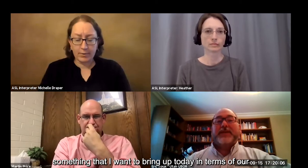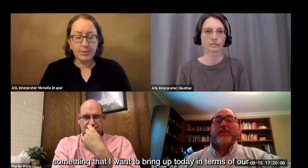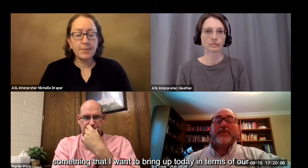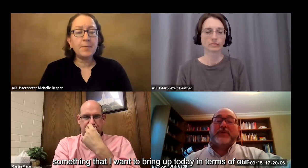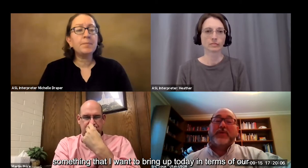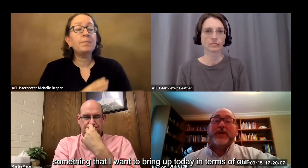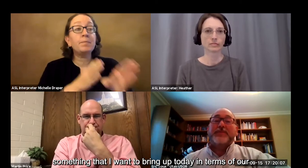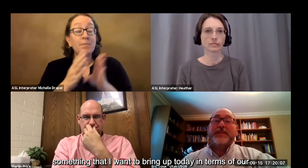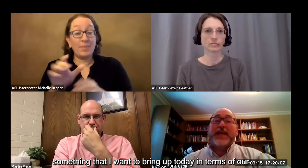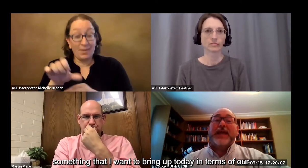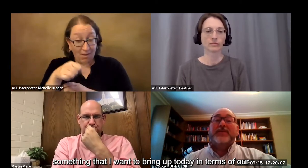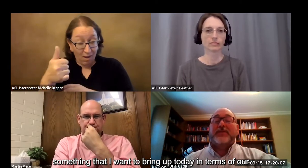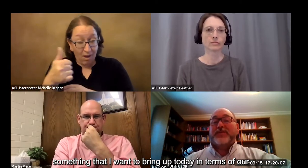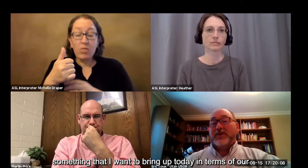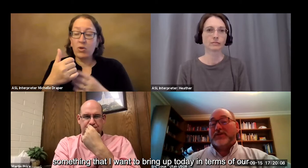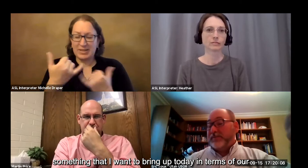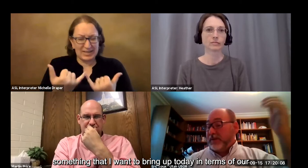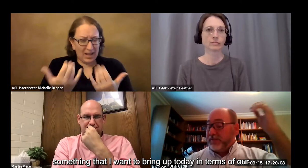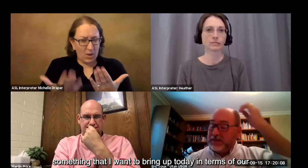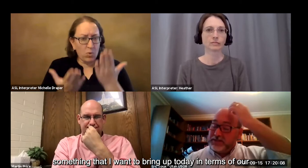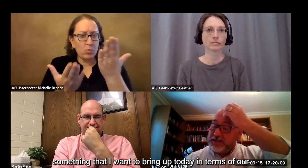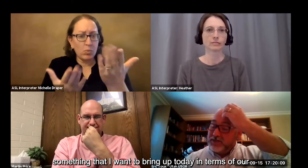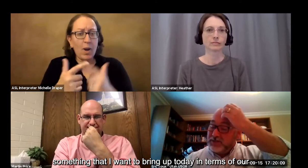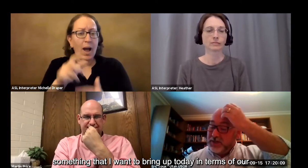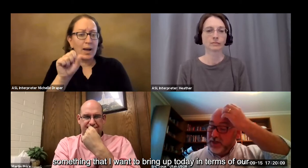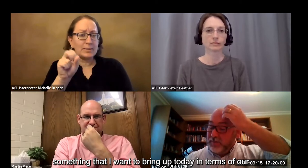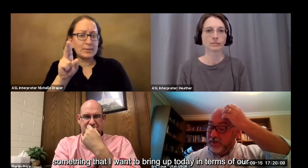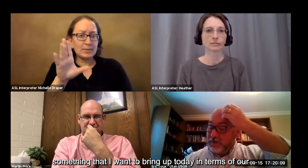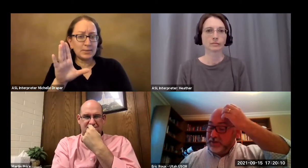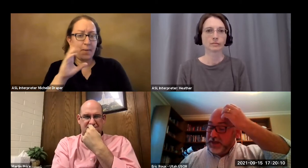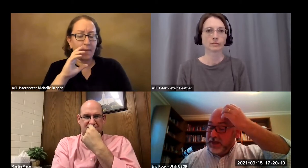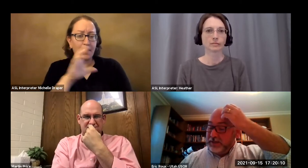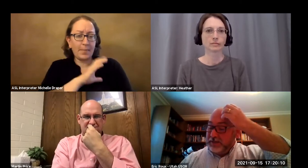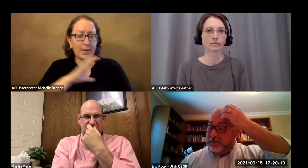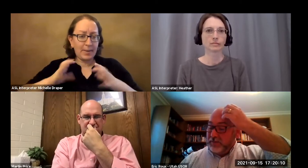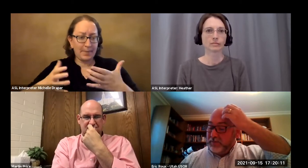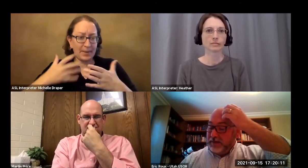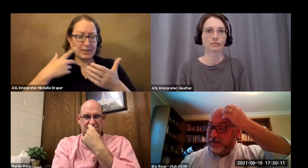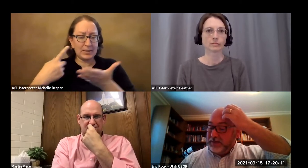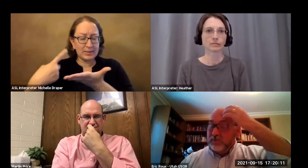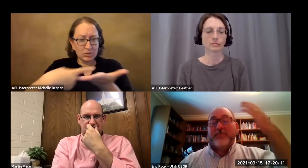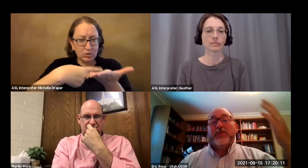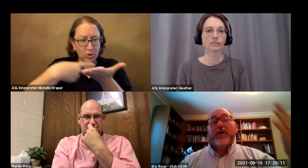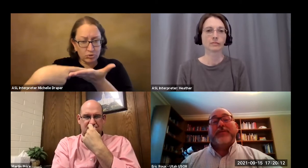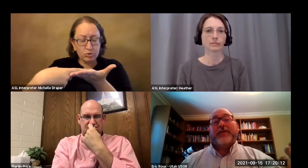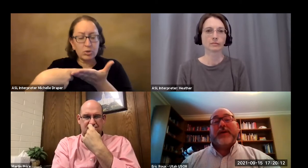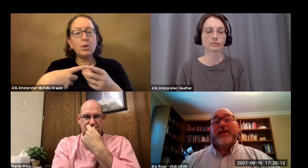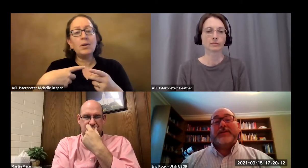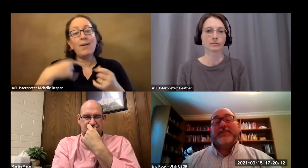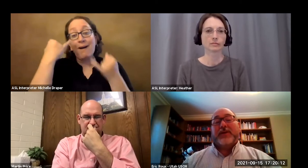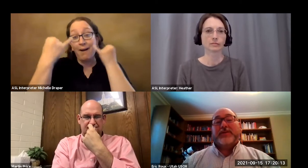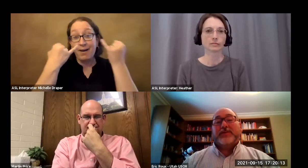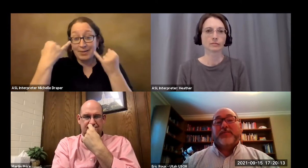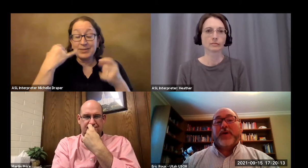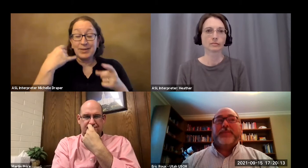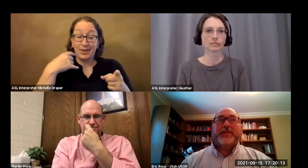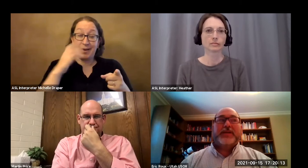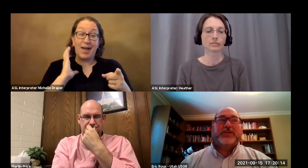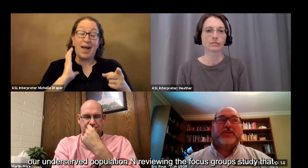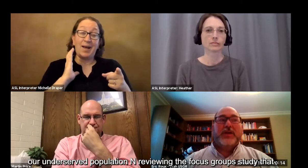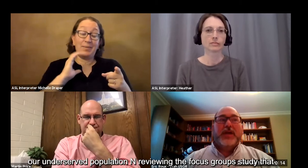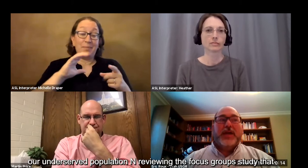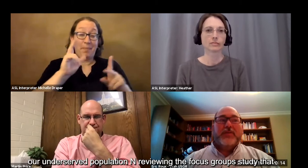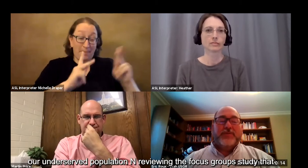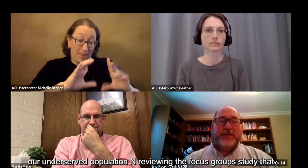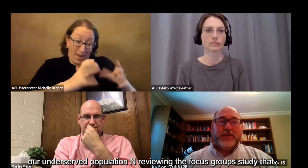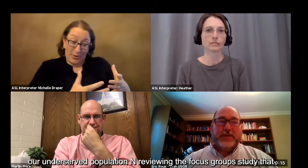is something that we want to bring up today in terms of our subcommittee discussion, but the idea that we need to review other areas of our underserved